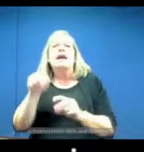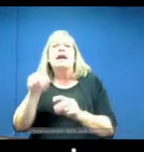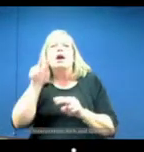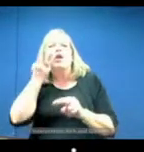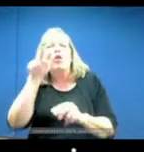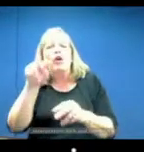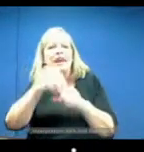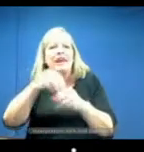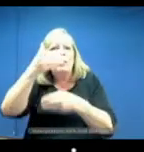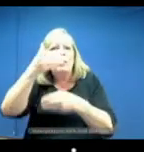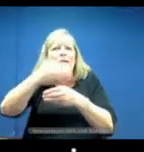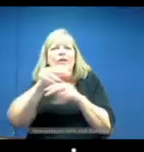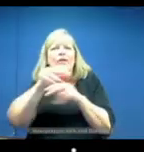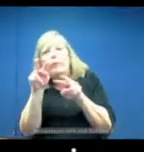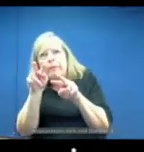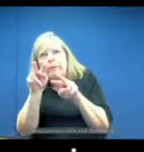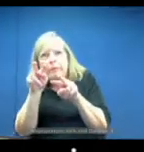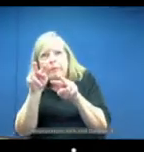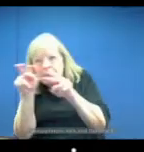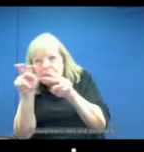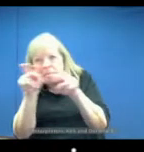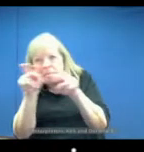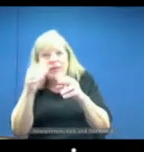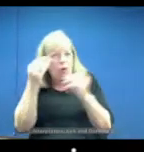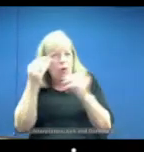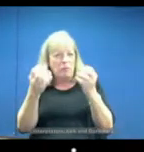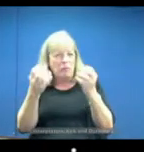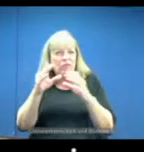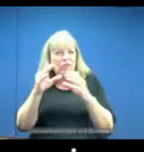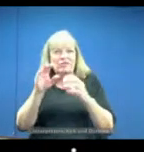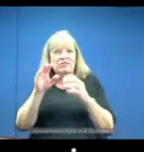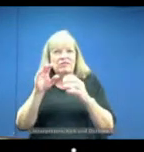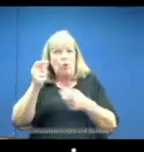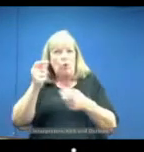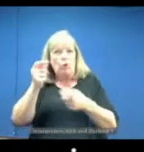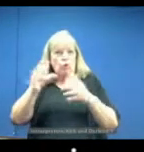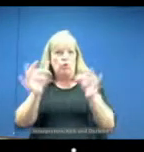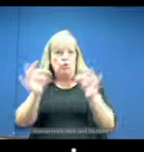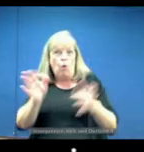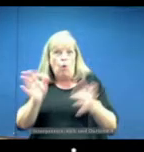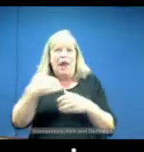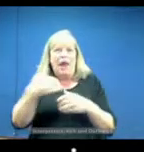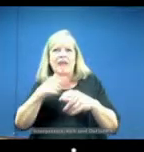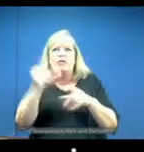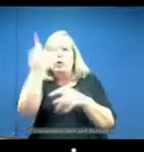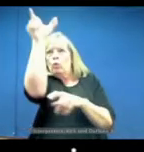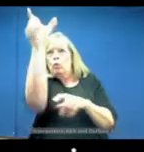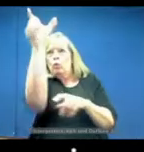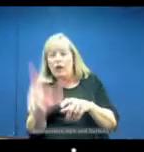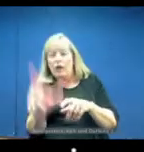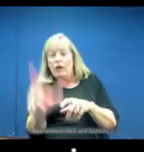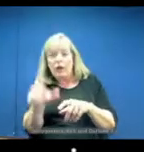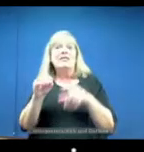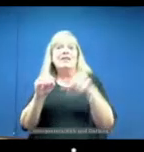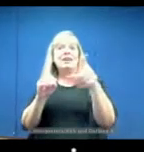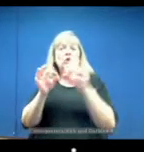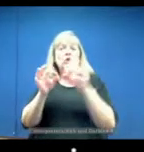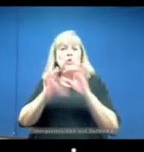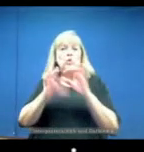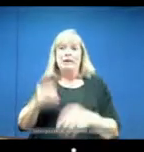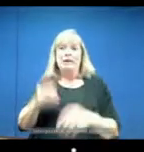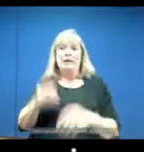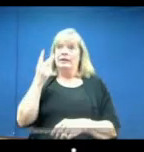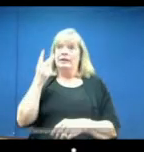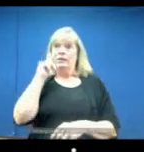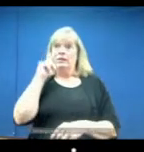do. We have these tall, narrow windows, and if the court interpreter sees a deaf person standing,